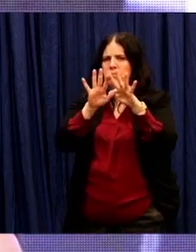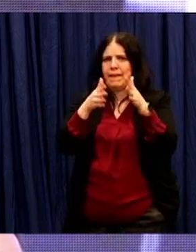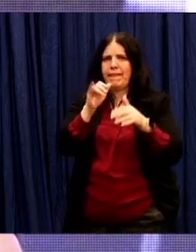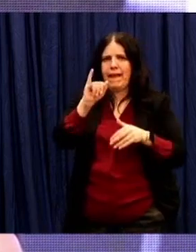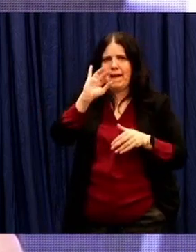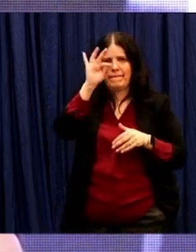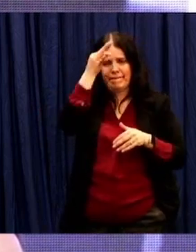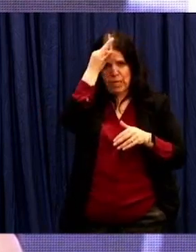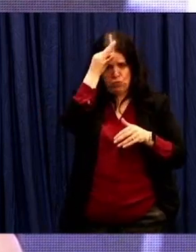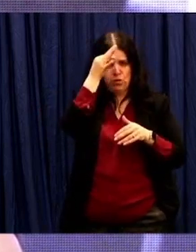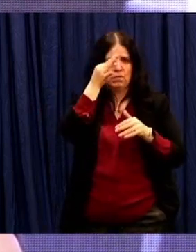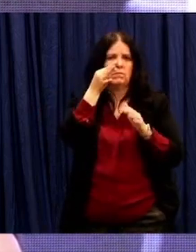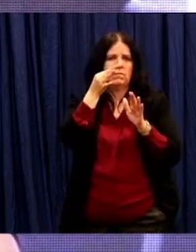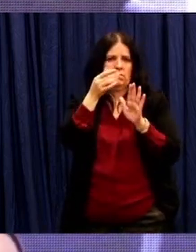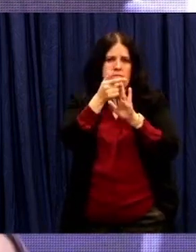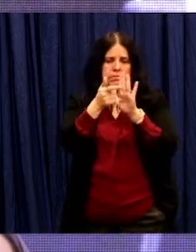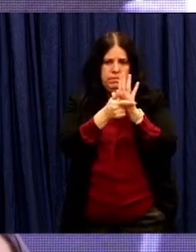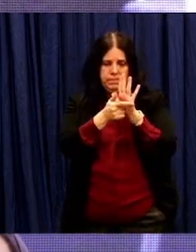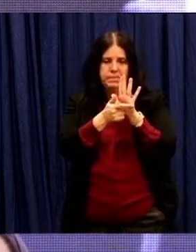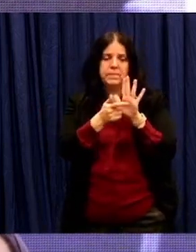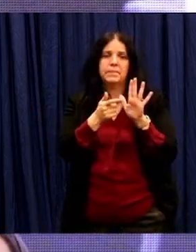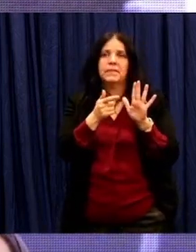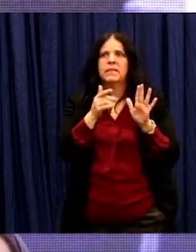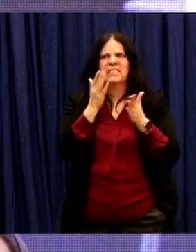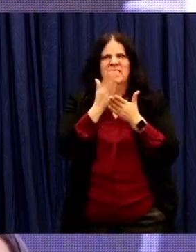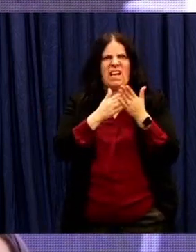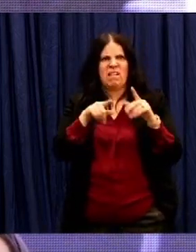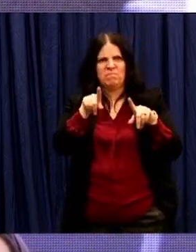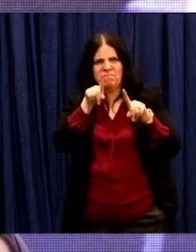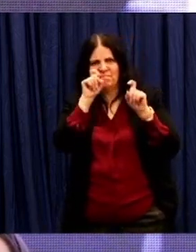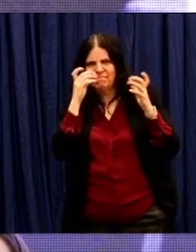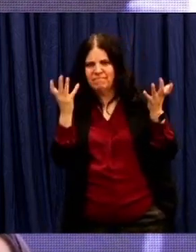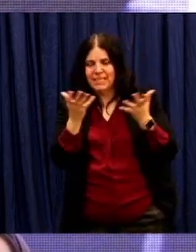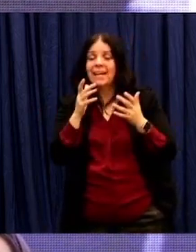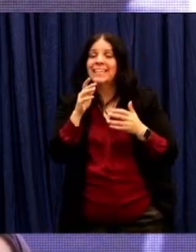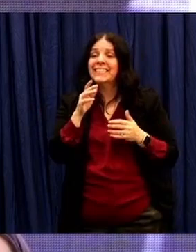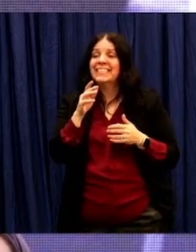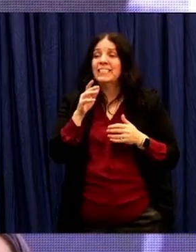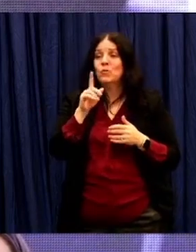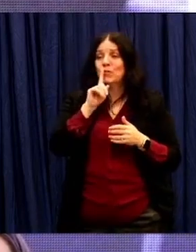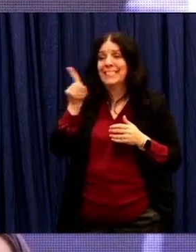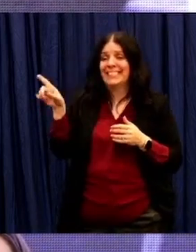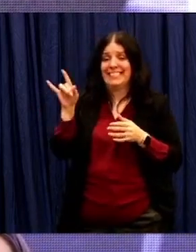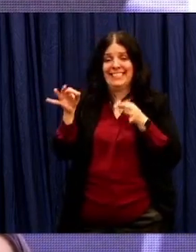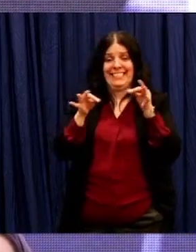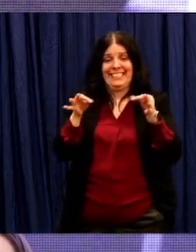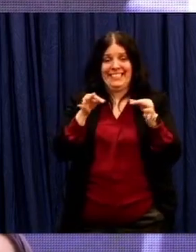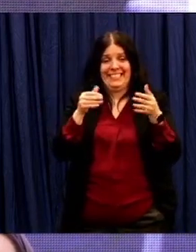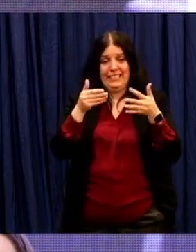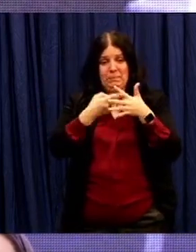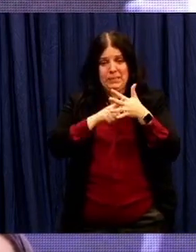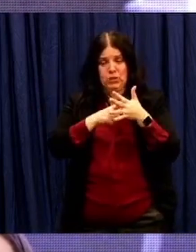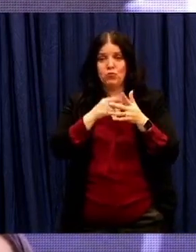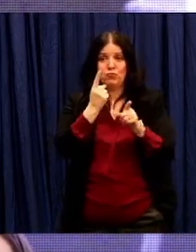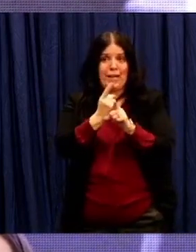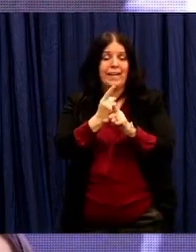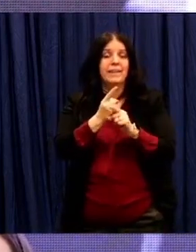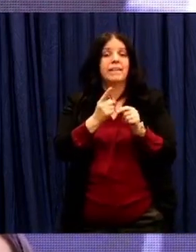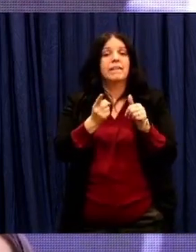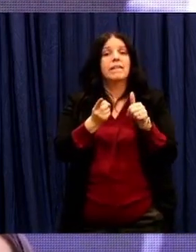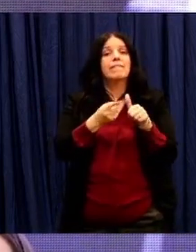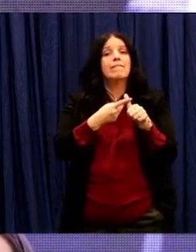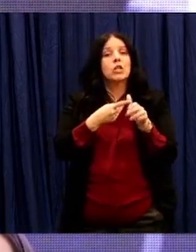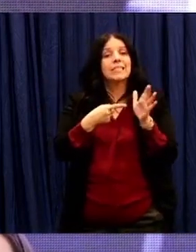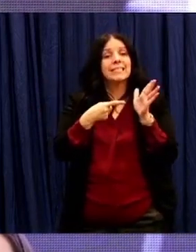history. As mentioned in the intro, the first